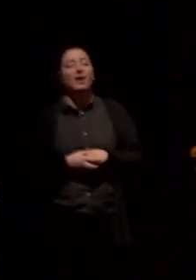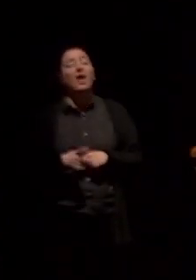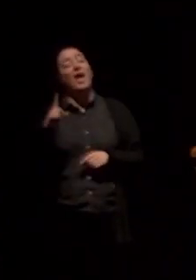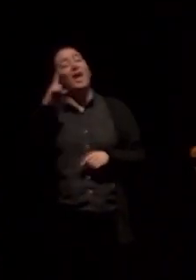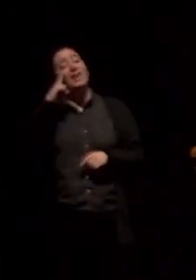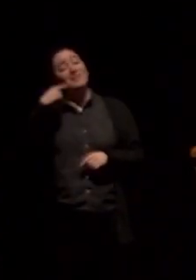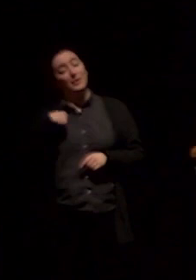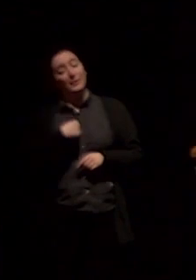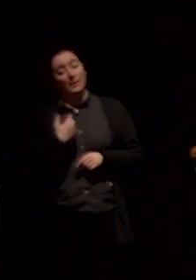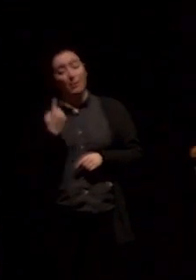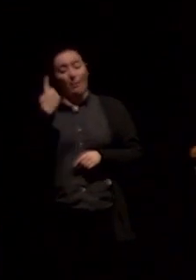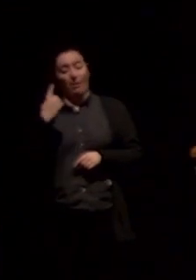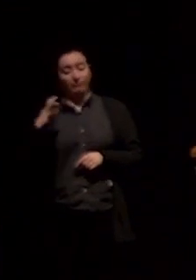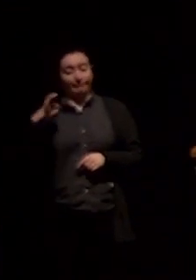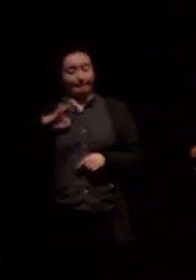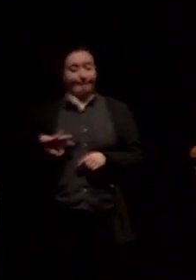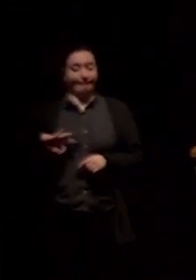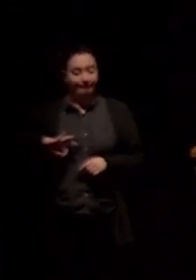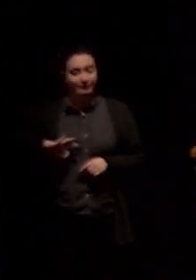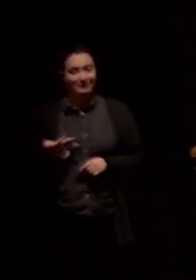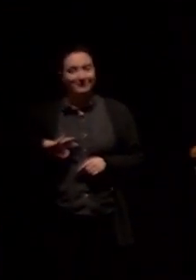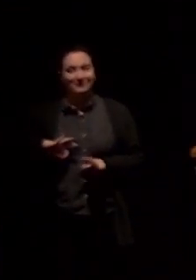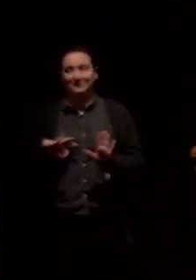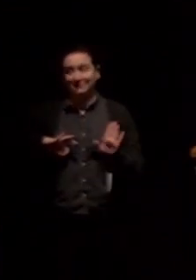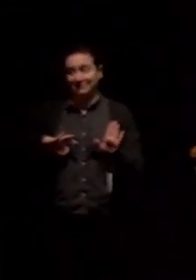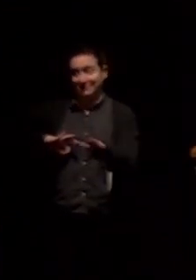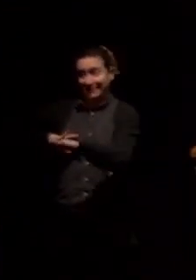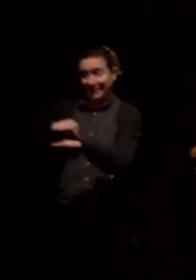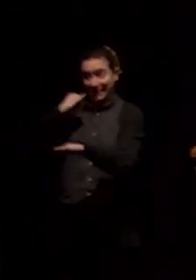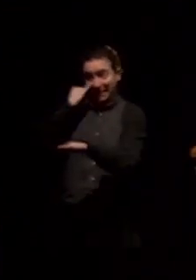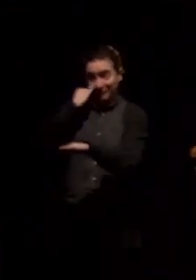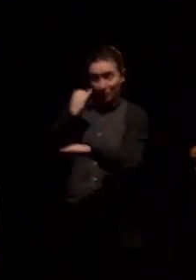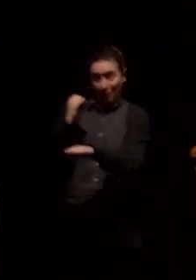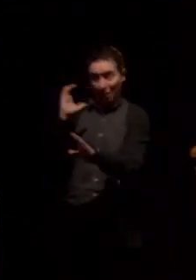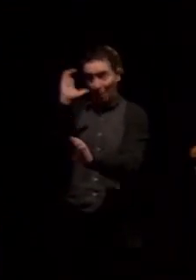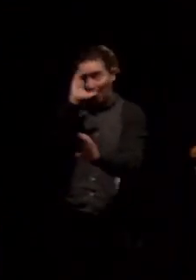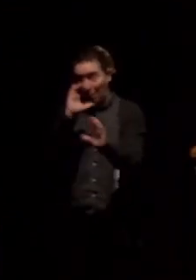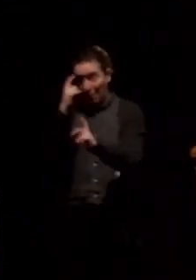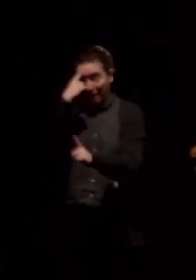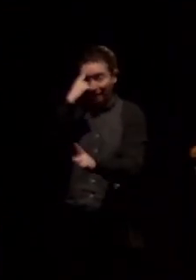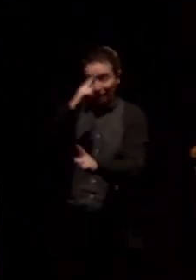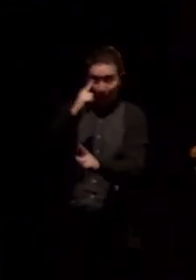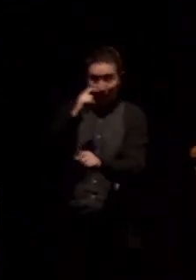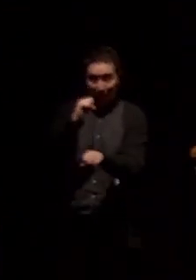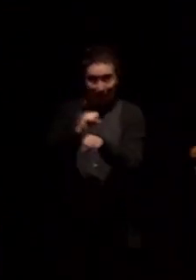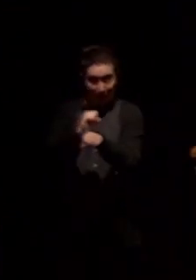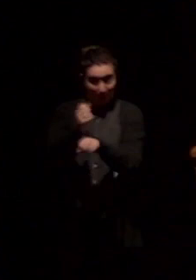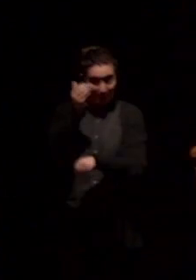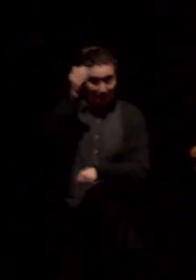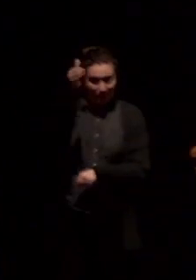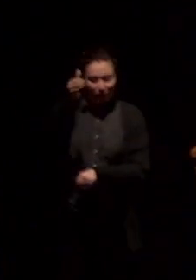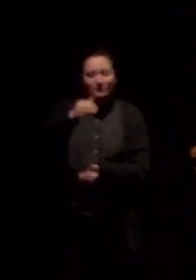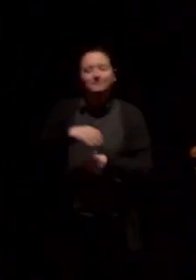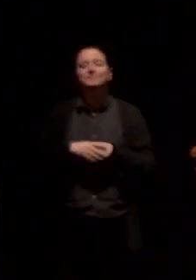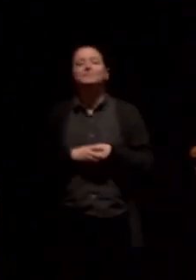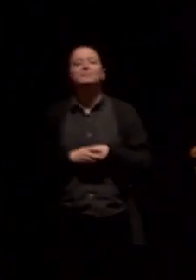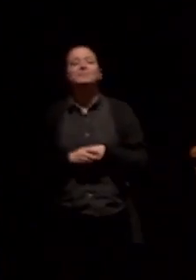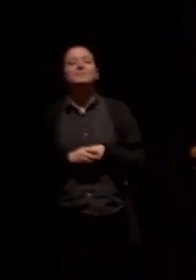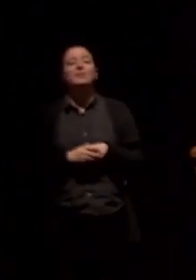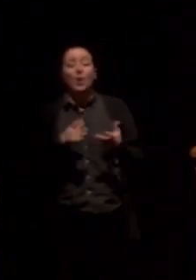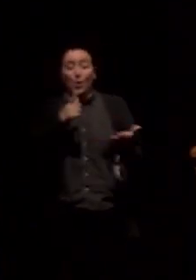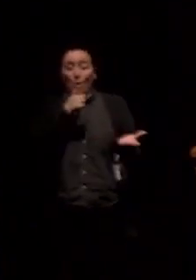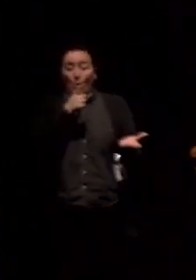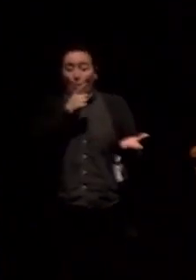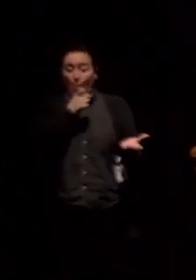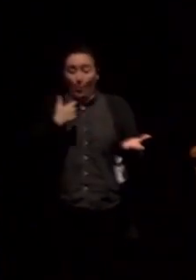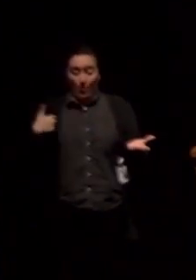advantage, though, should you be looking for a future employer that no other place has, is because of who we are, we